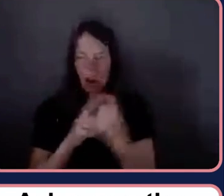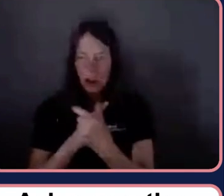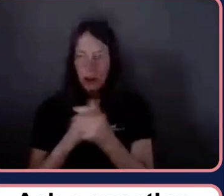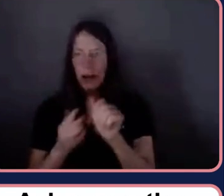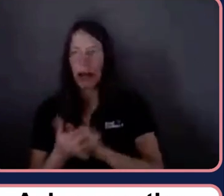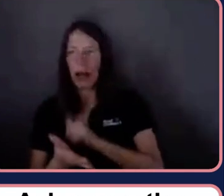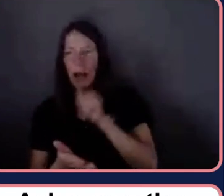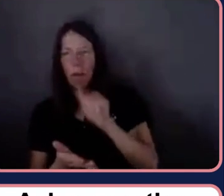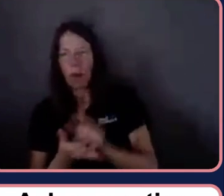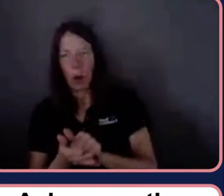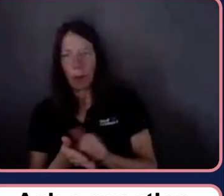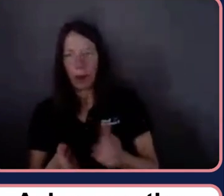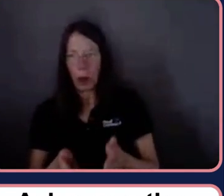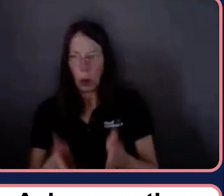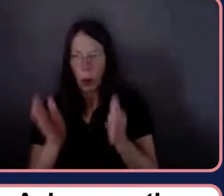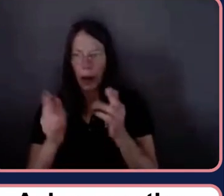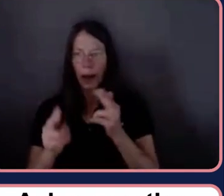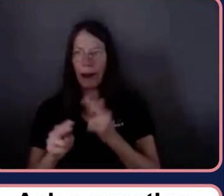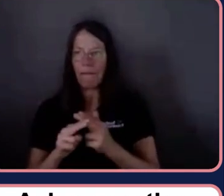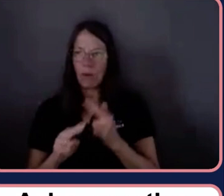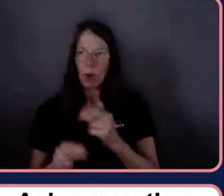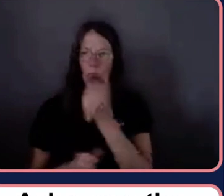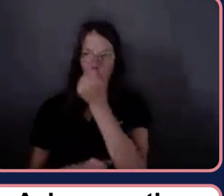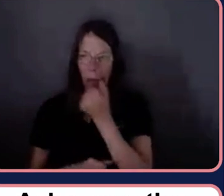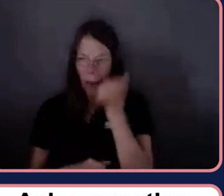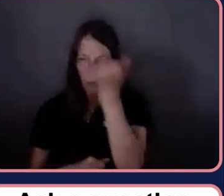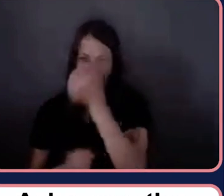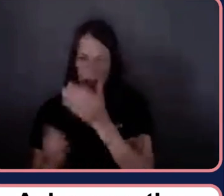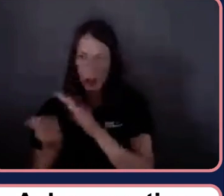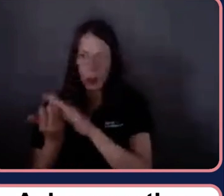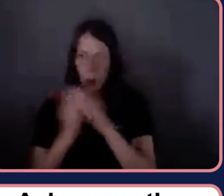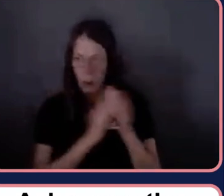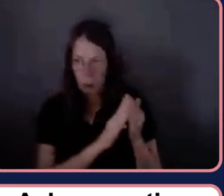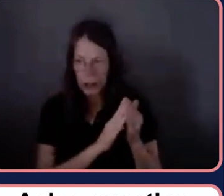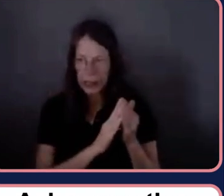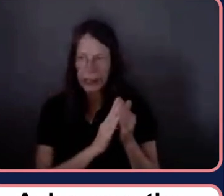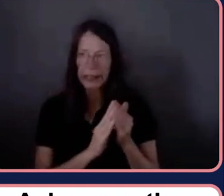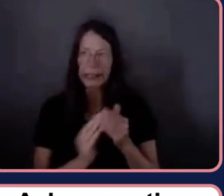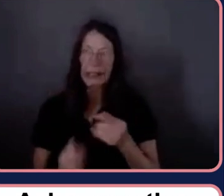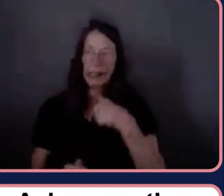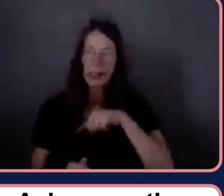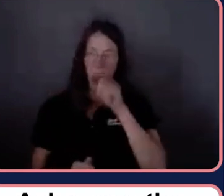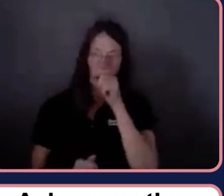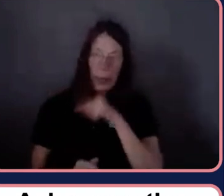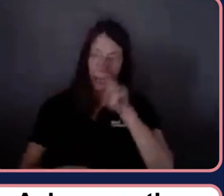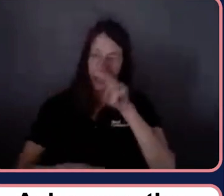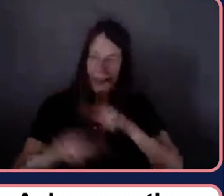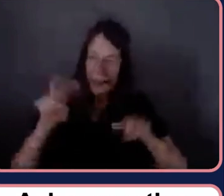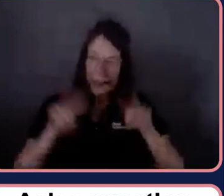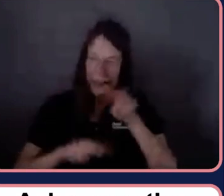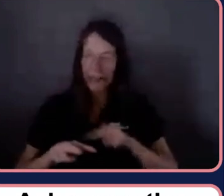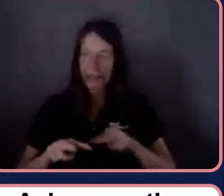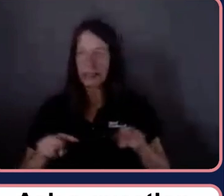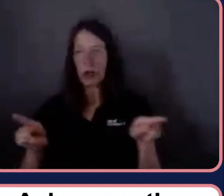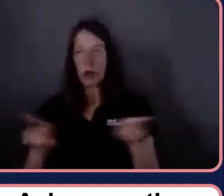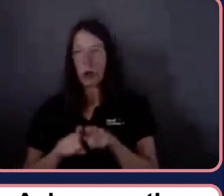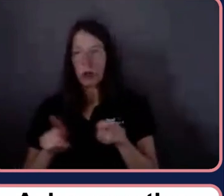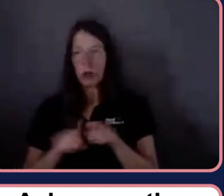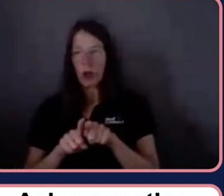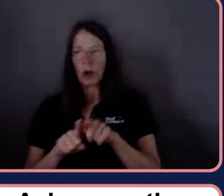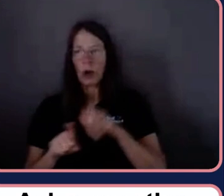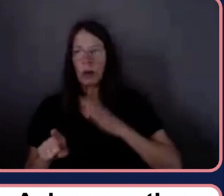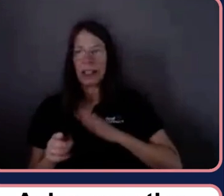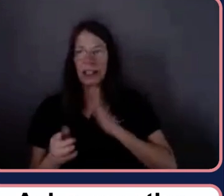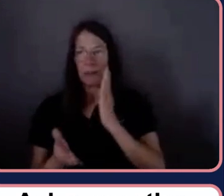First Nations communities, and to make sure that there's coverage by needs